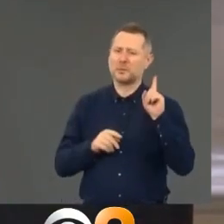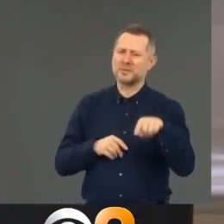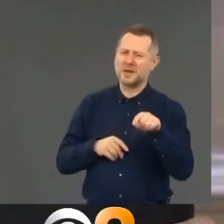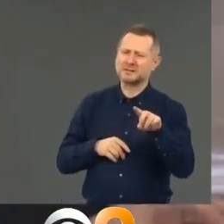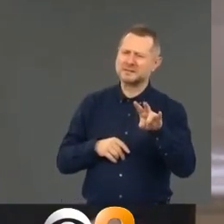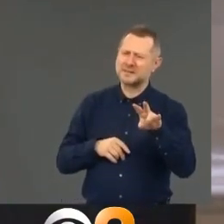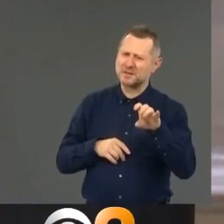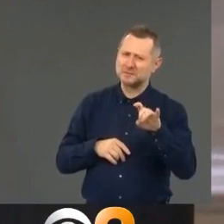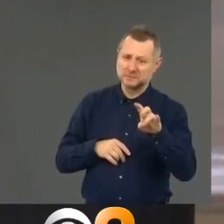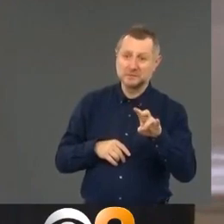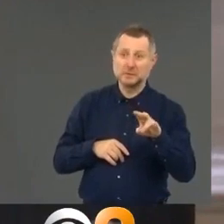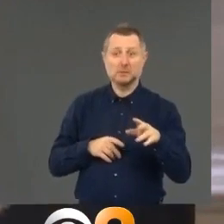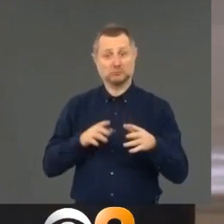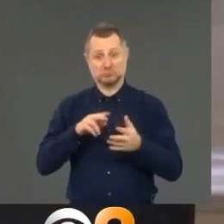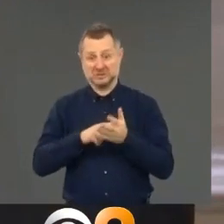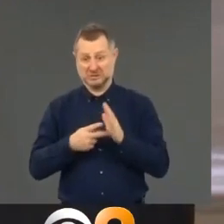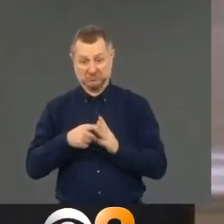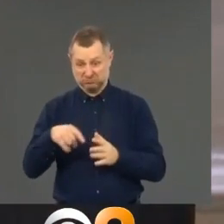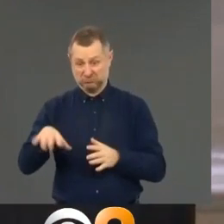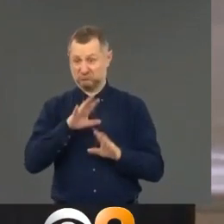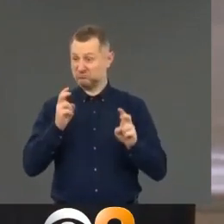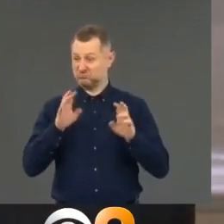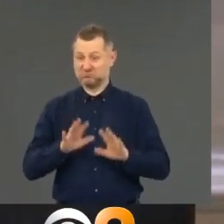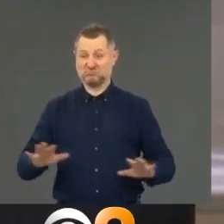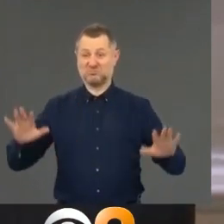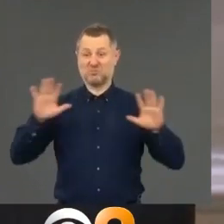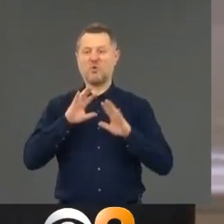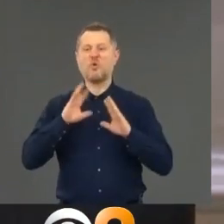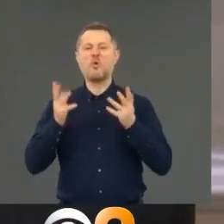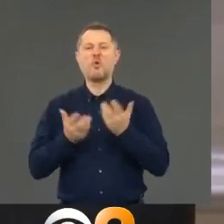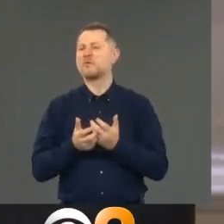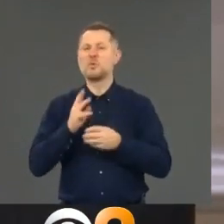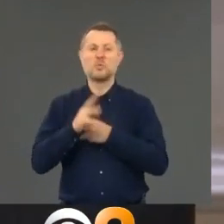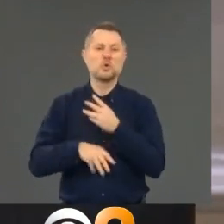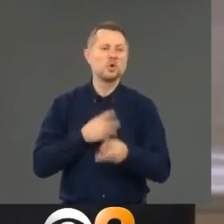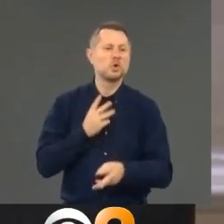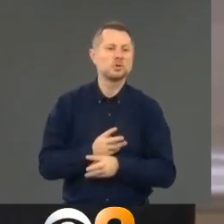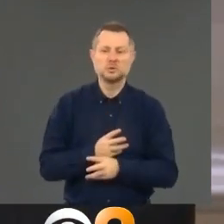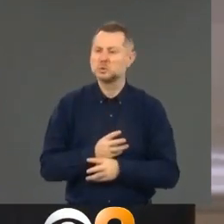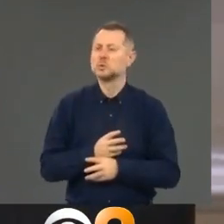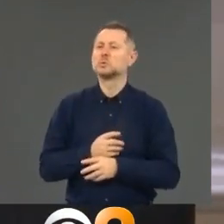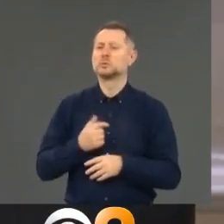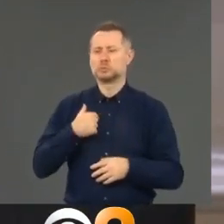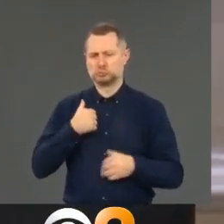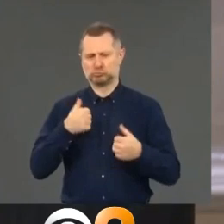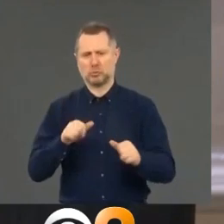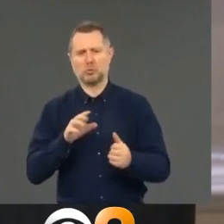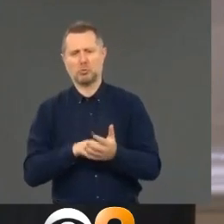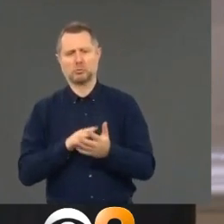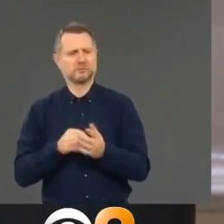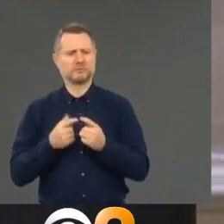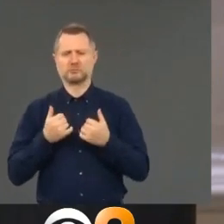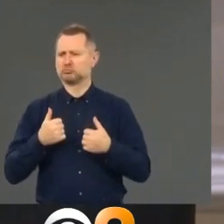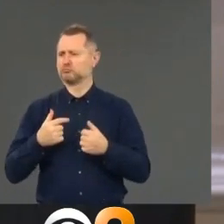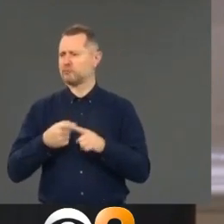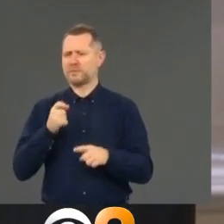It's been a national and international tragedy that everybody has had to grapple with, and it is something that we're trying to learn from every day and move forward.